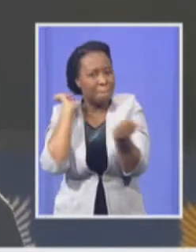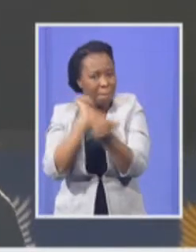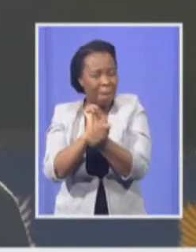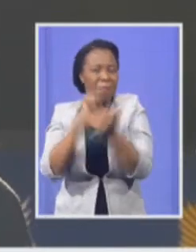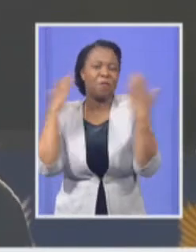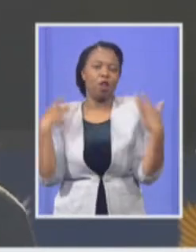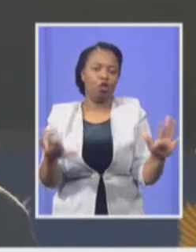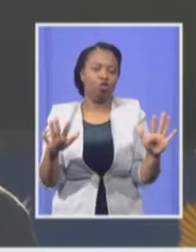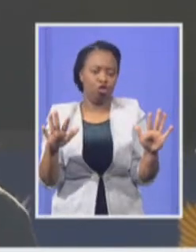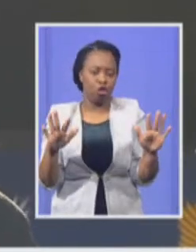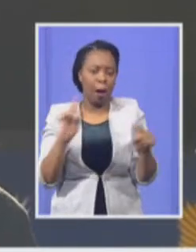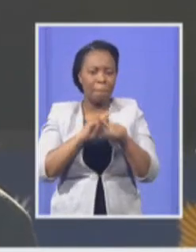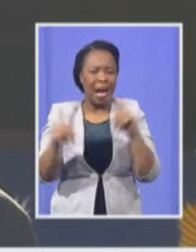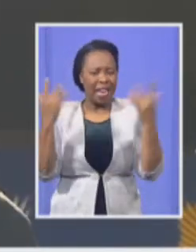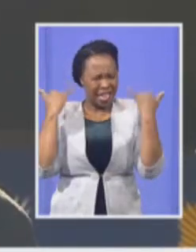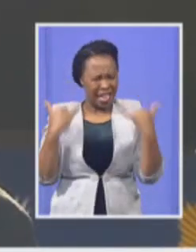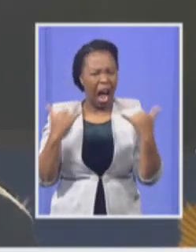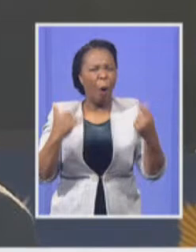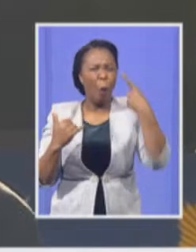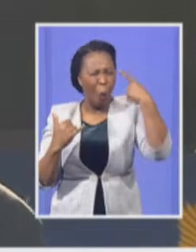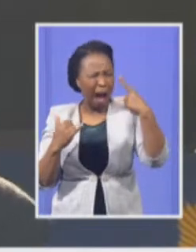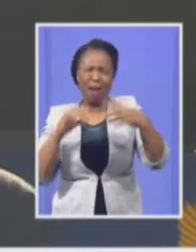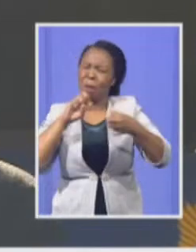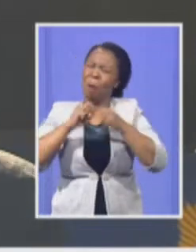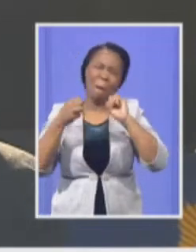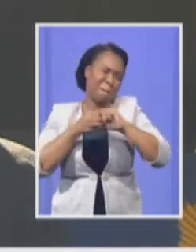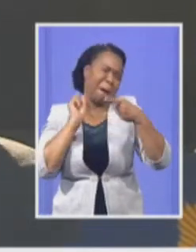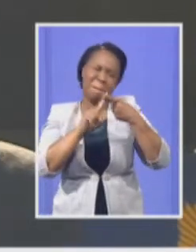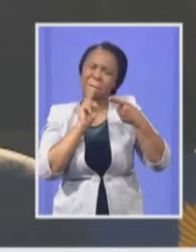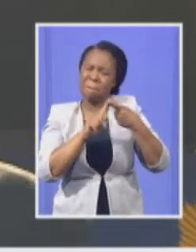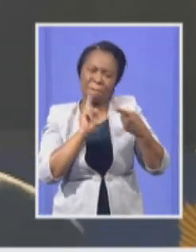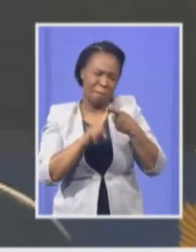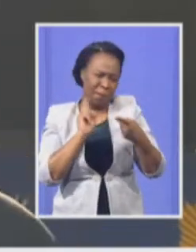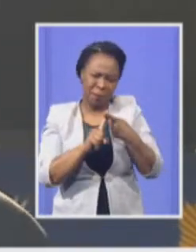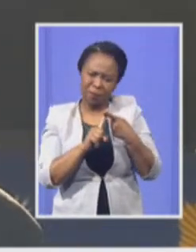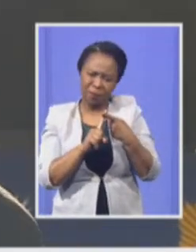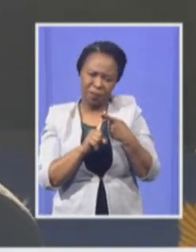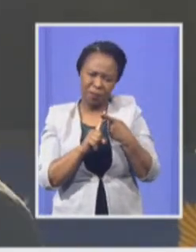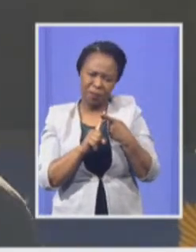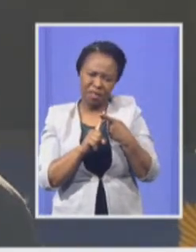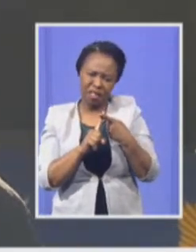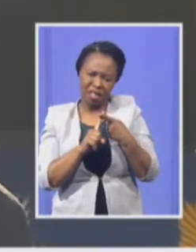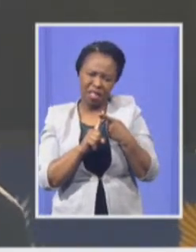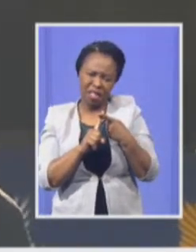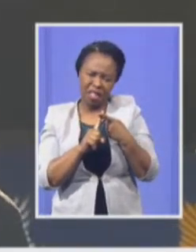Kodwa inkinga enginayo engathi bonke labantu lapha